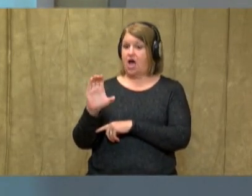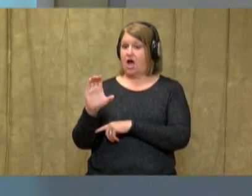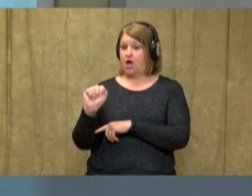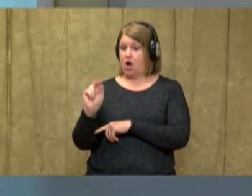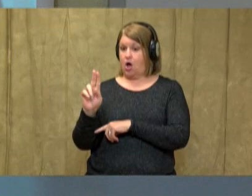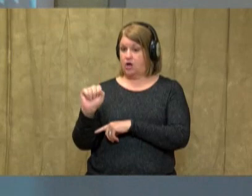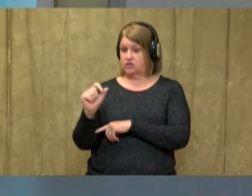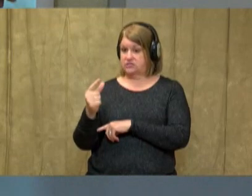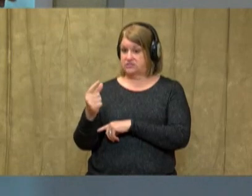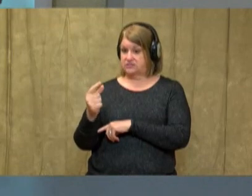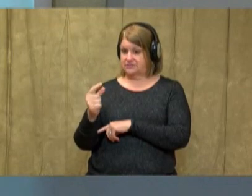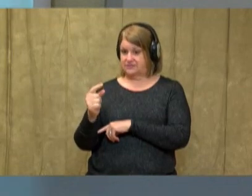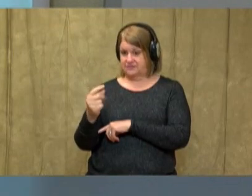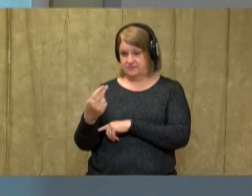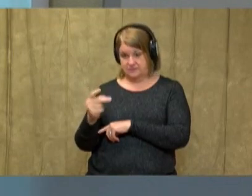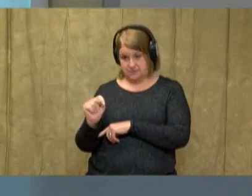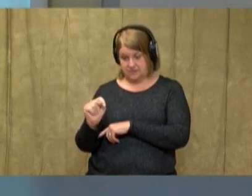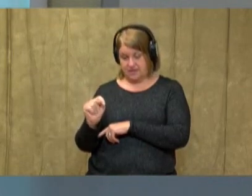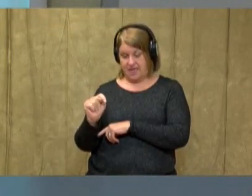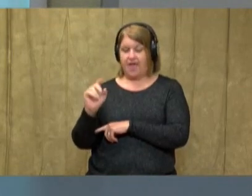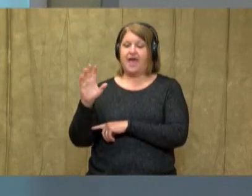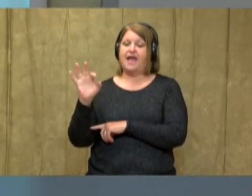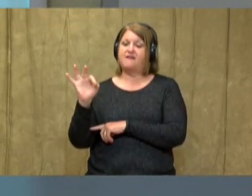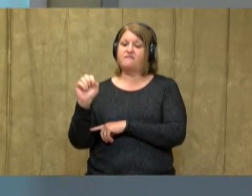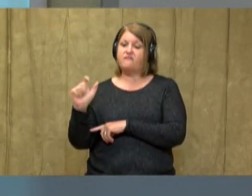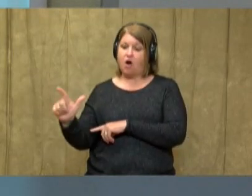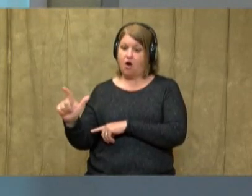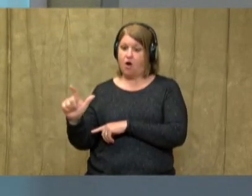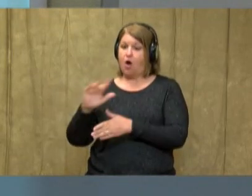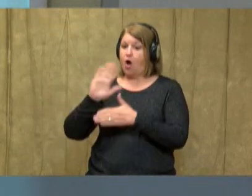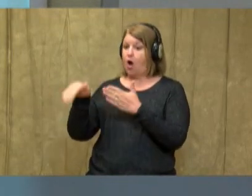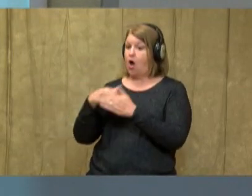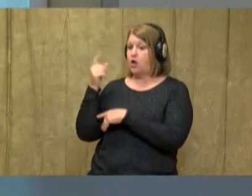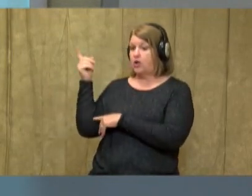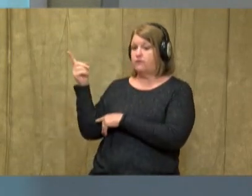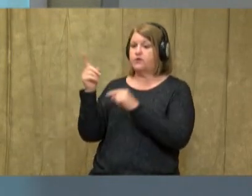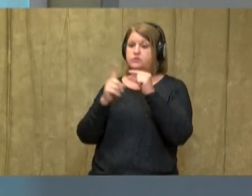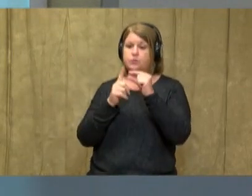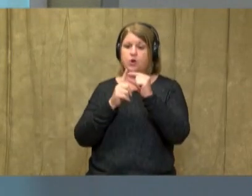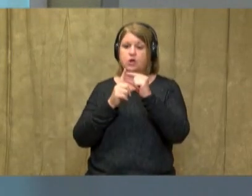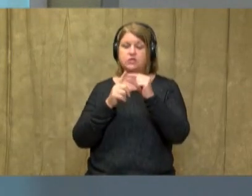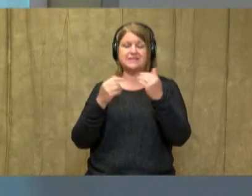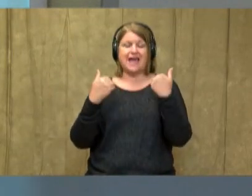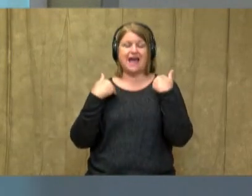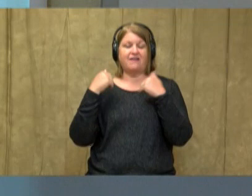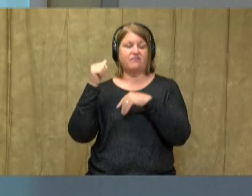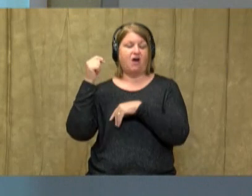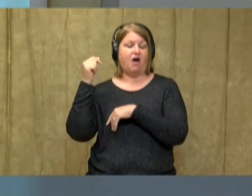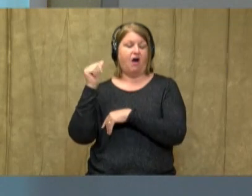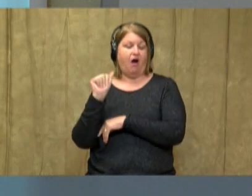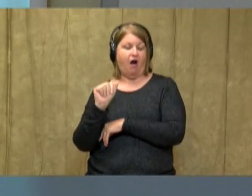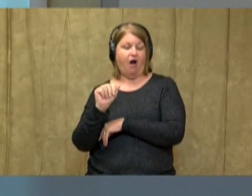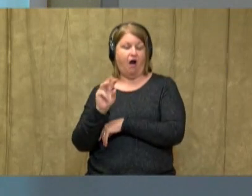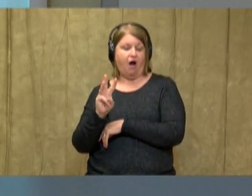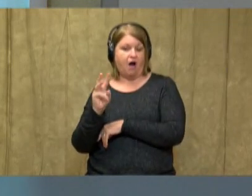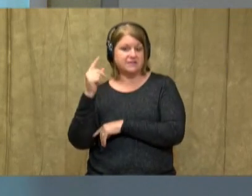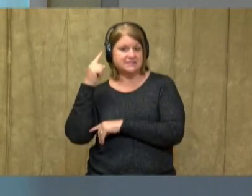Caught. Fall. All of those words have ah. Now let's practice some together.